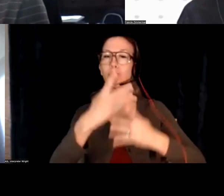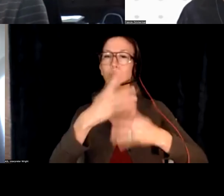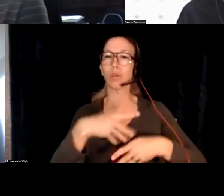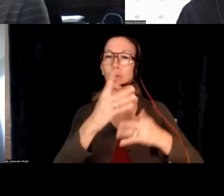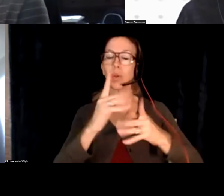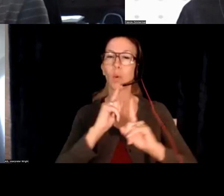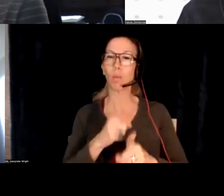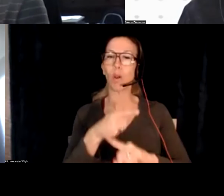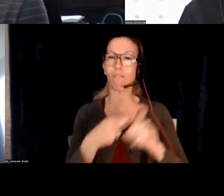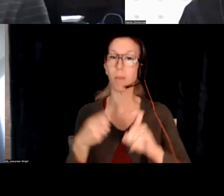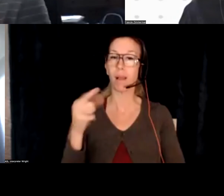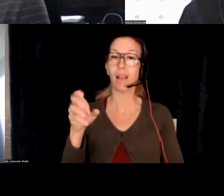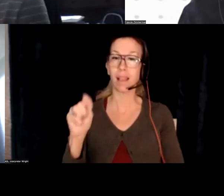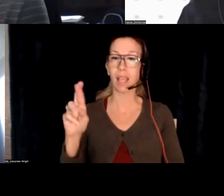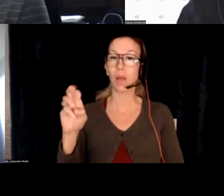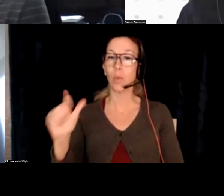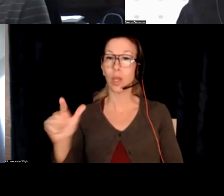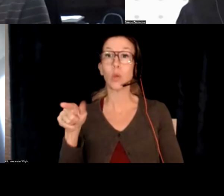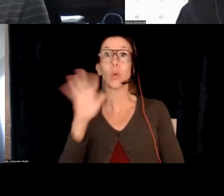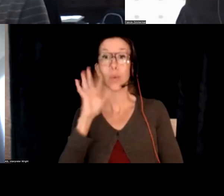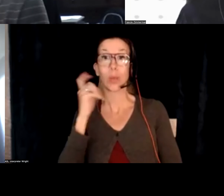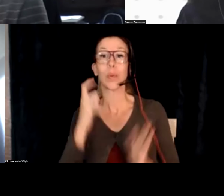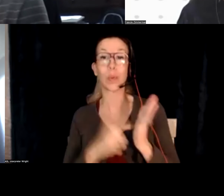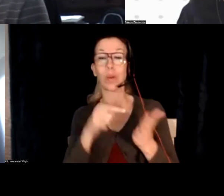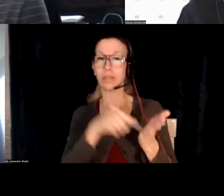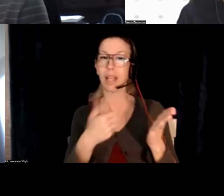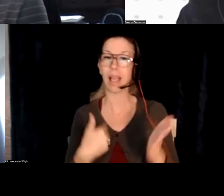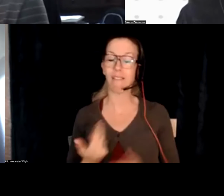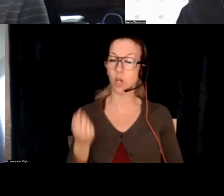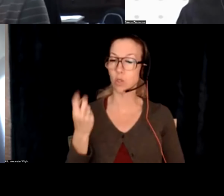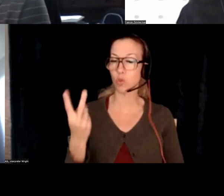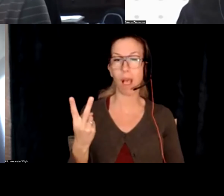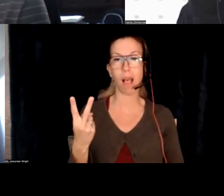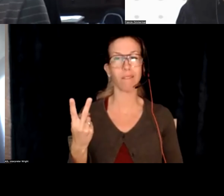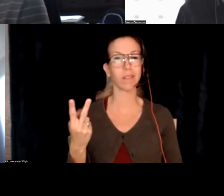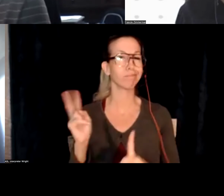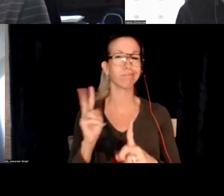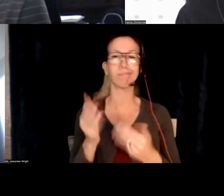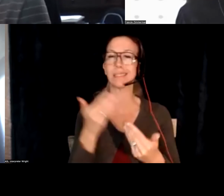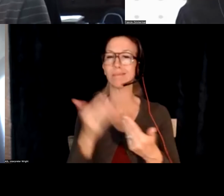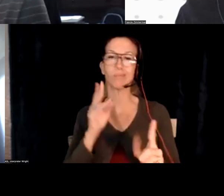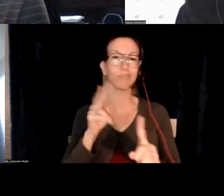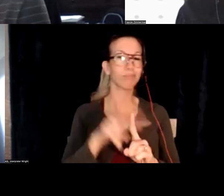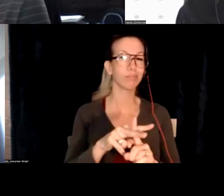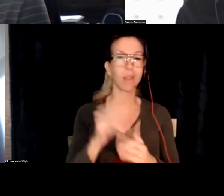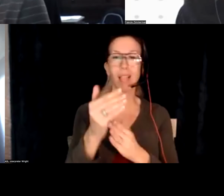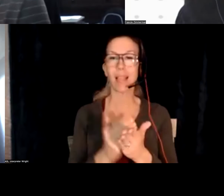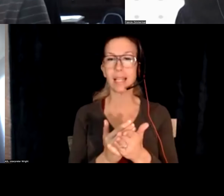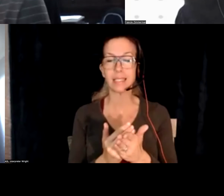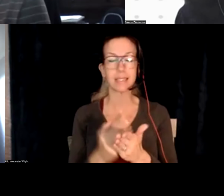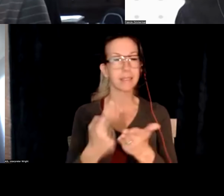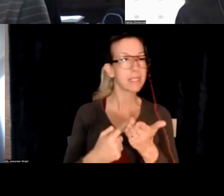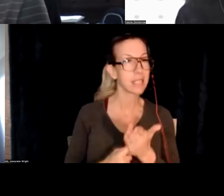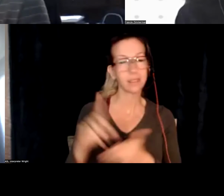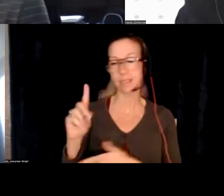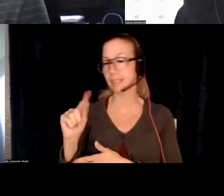from getREAL, because you'll see in it that there are 12 very applicable lessons. It talks about data and how we collect data and how